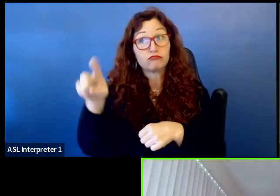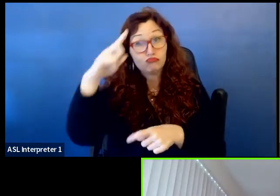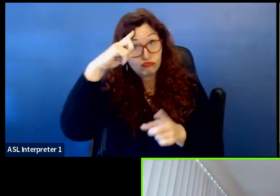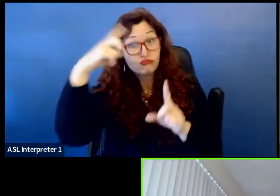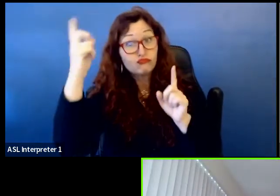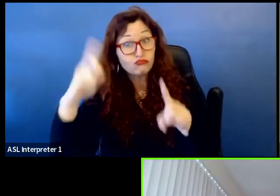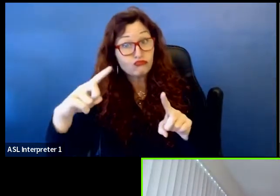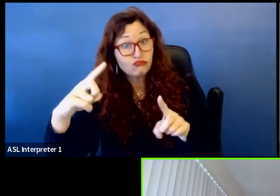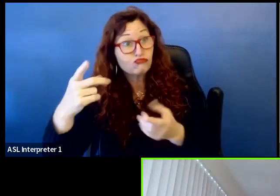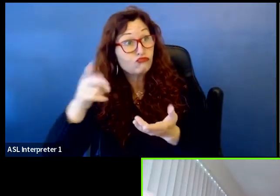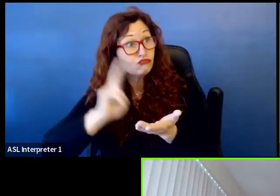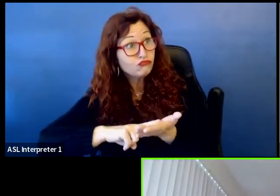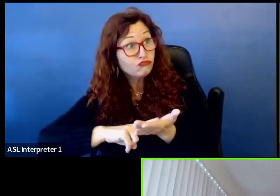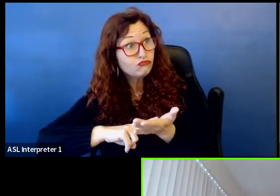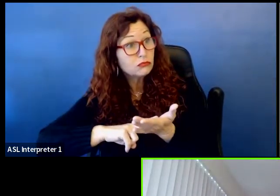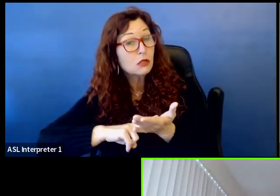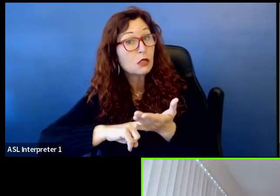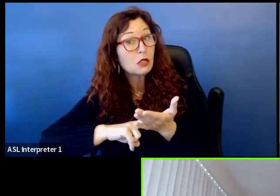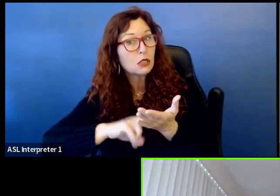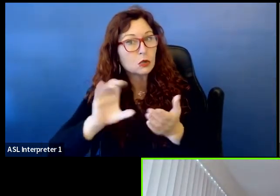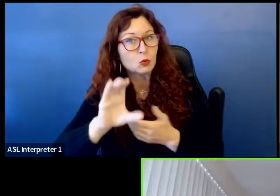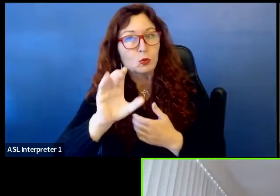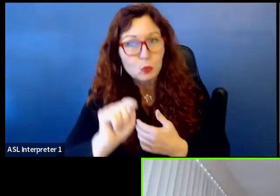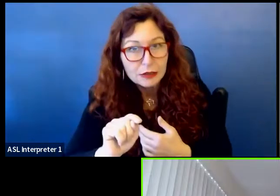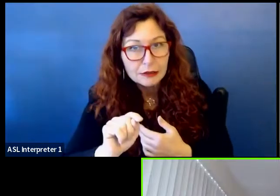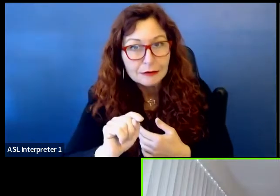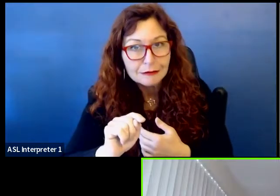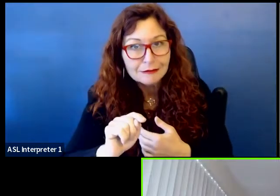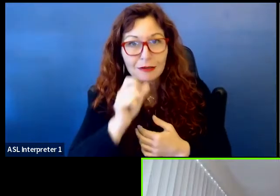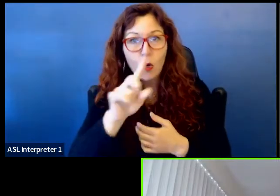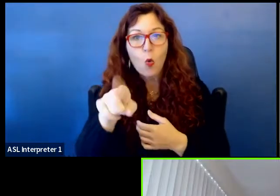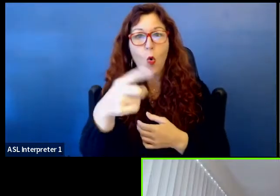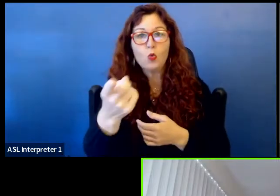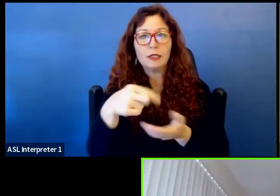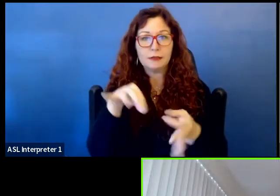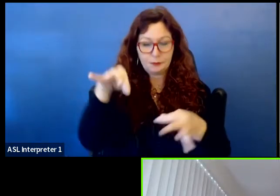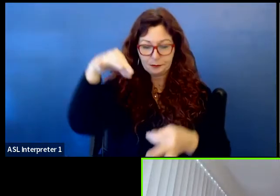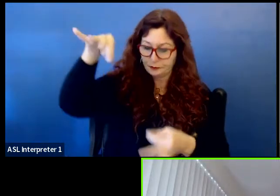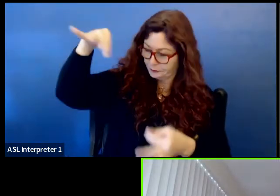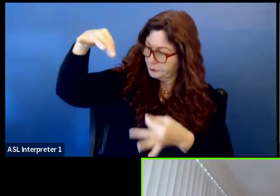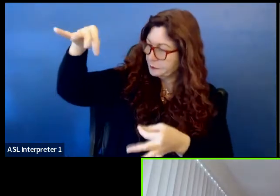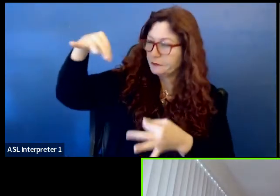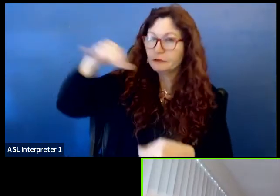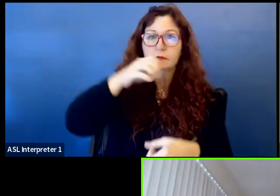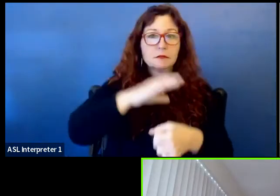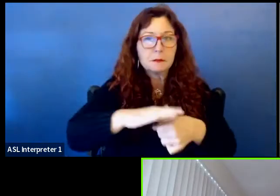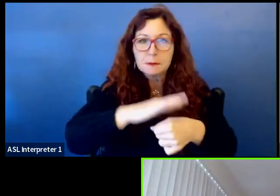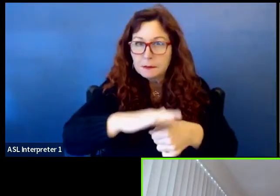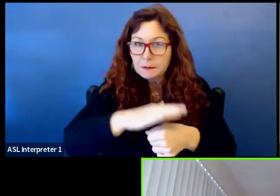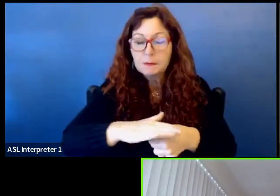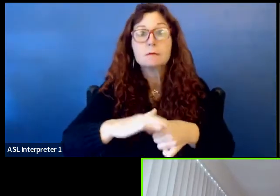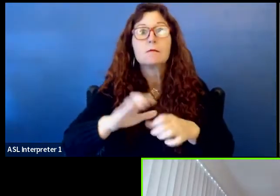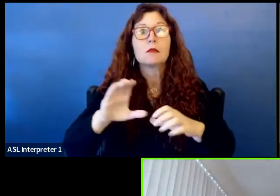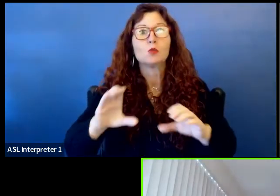implementation so really just running through the finish line and so that took again you know collaboration of folks from